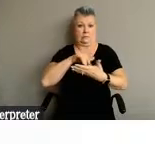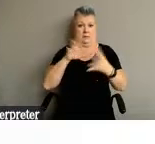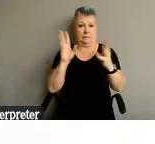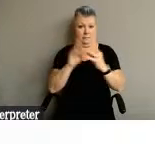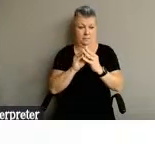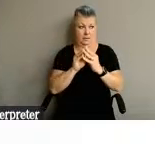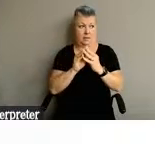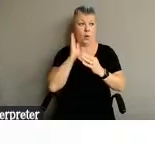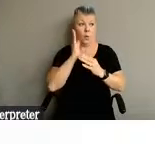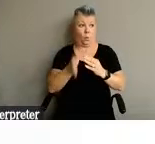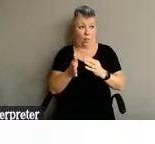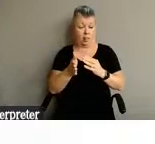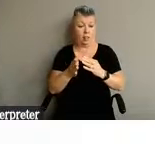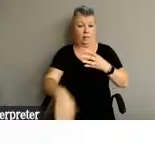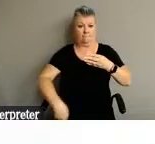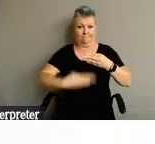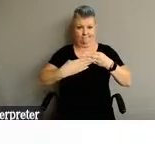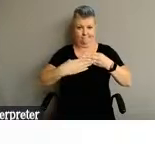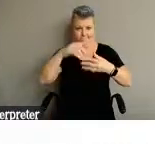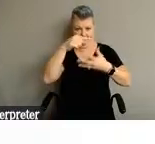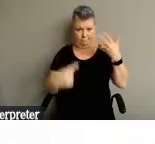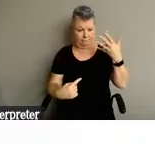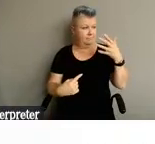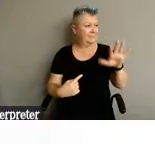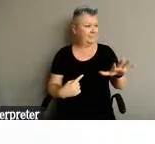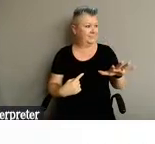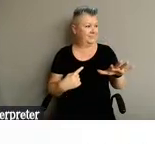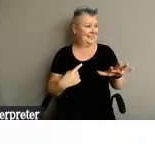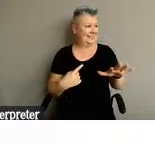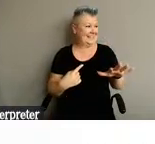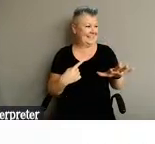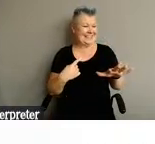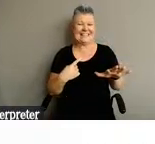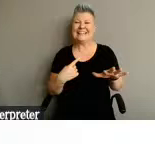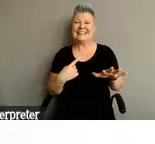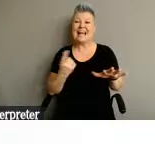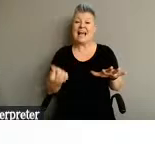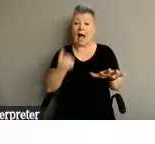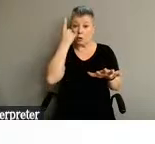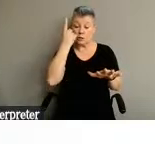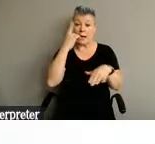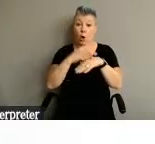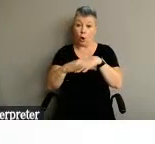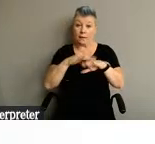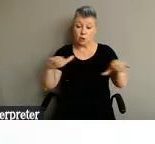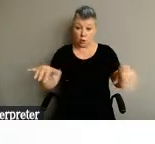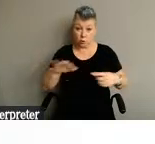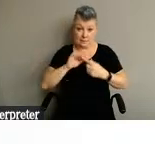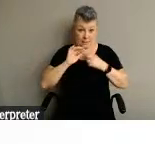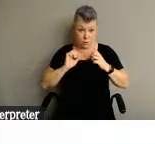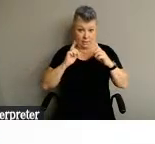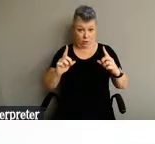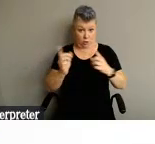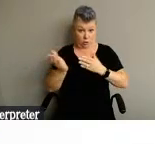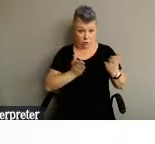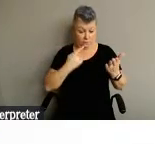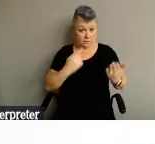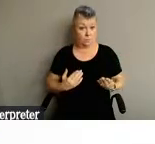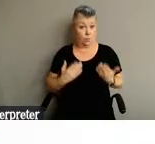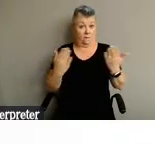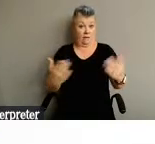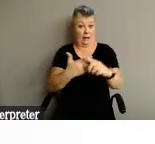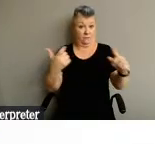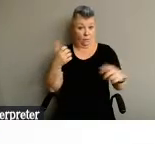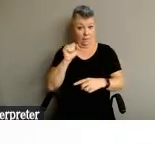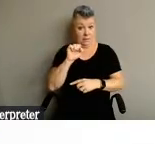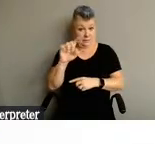to look in front of me instead of at that screen because it's very far away. Understanding early childhood special education services that are provided by